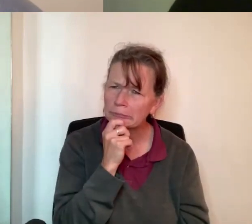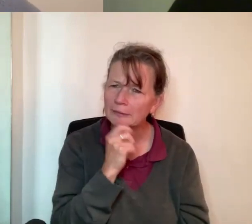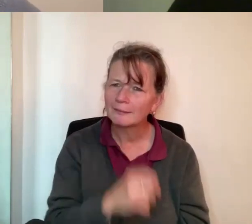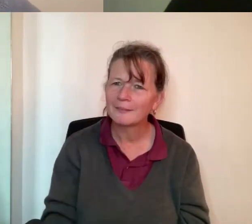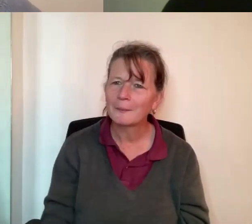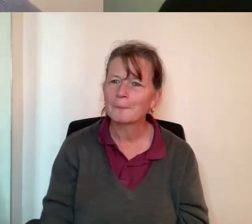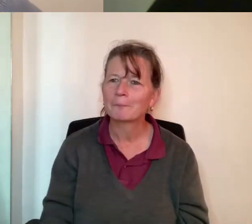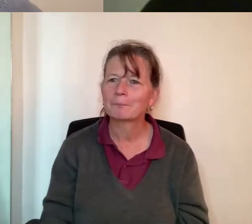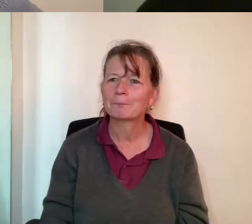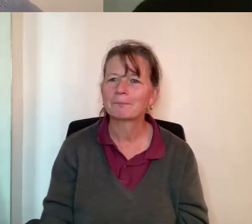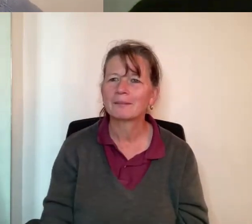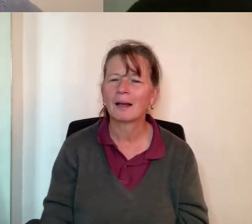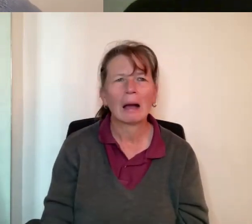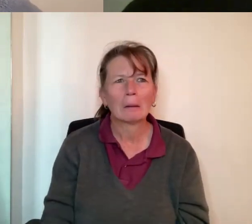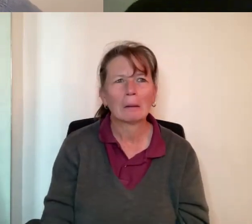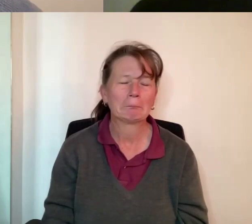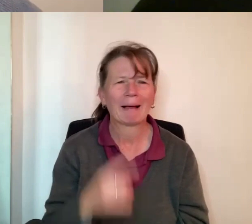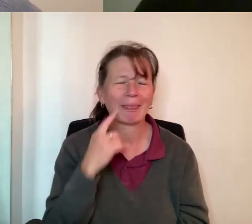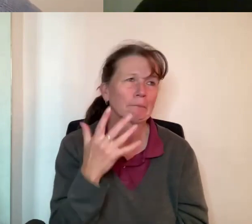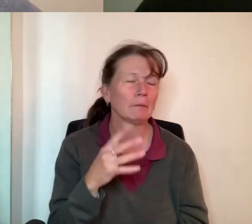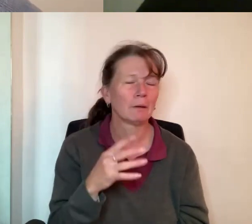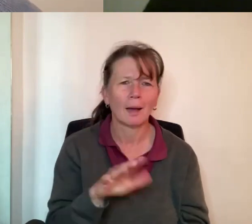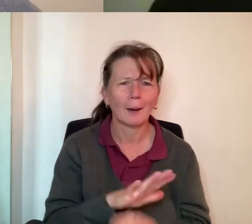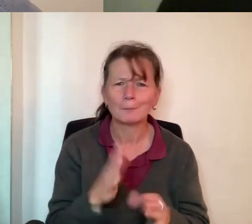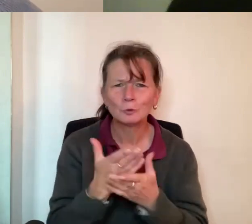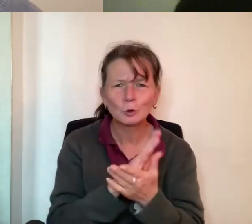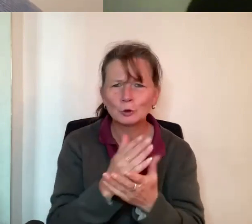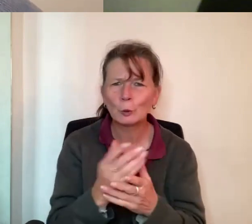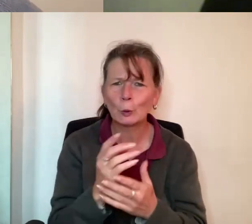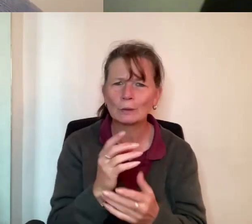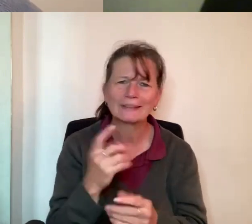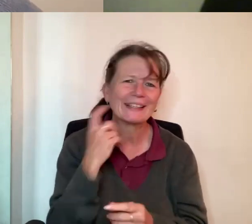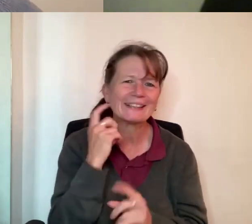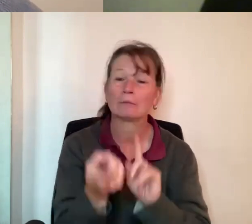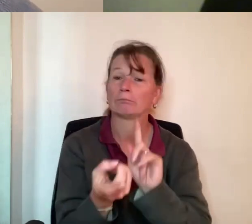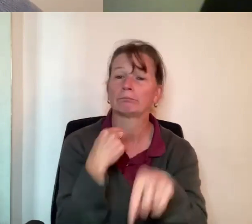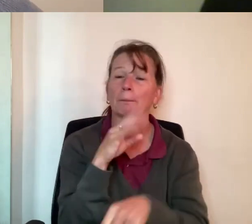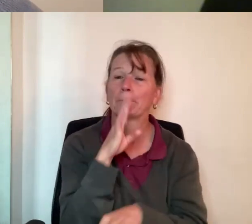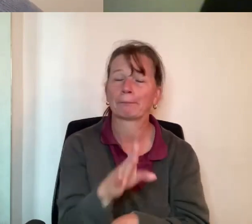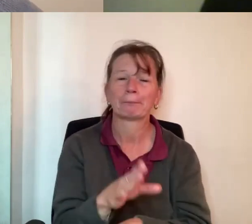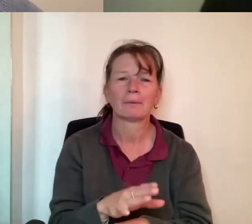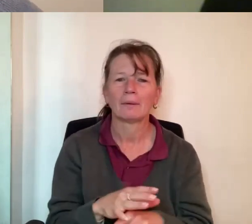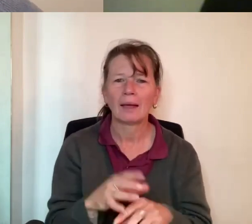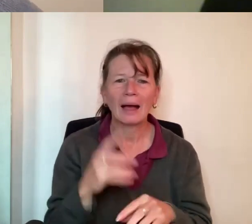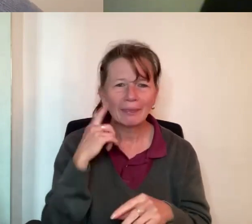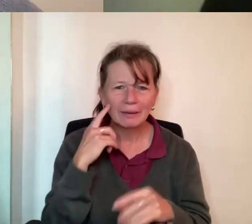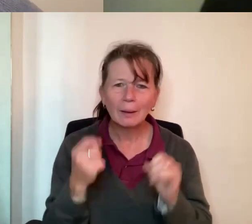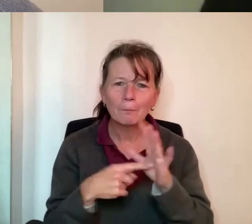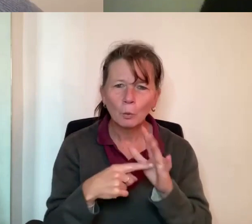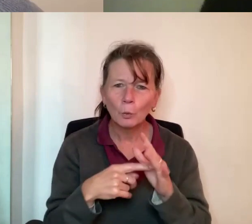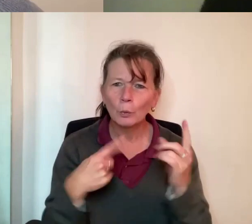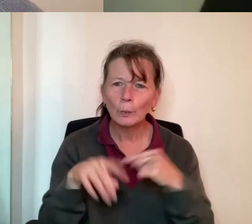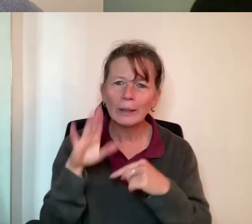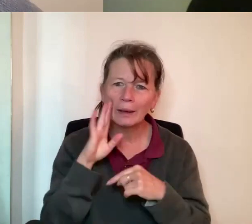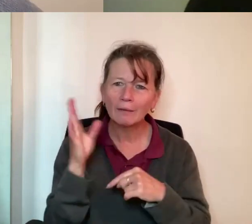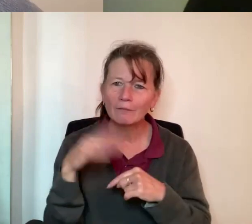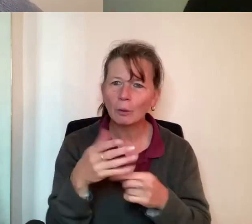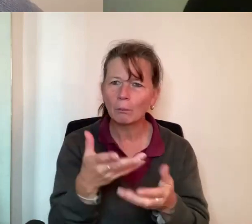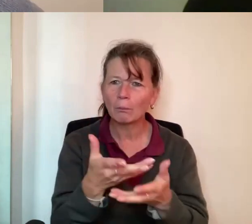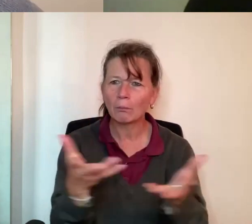I think sort of. I don't know that there is a straightforward answer, and it would be interesting. I think it's really important we hear about